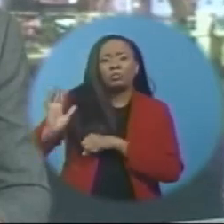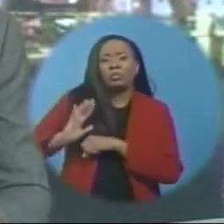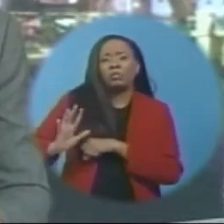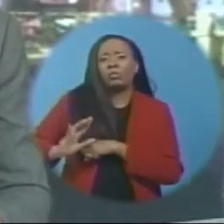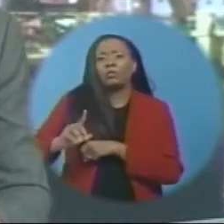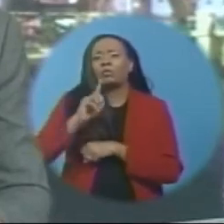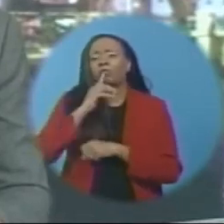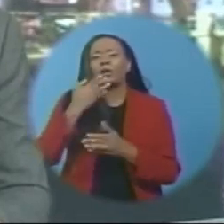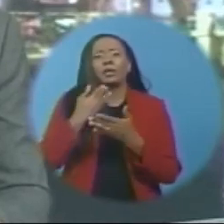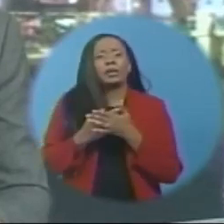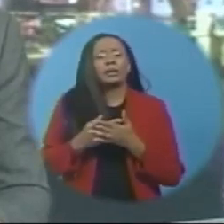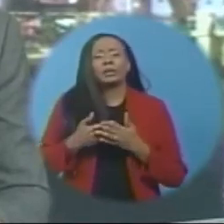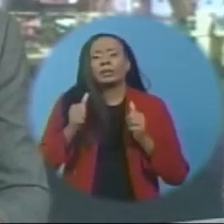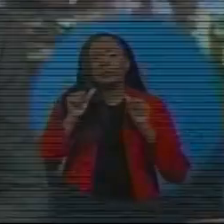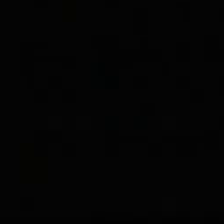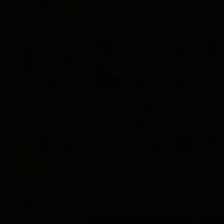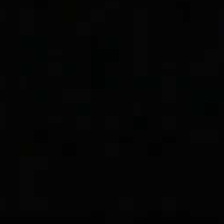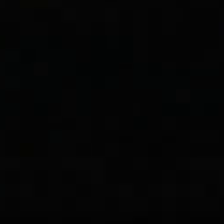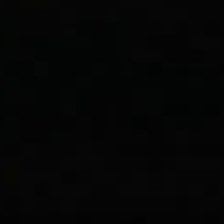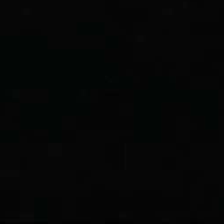a permanent mark.